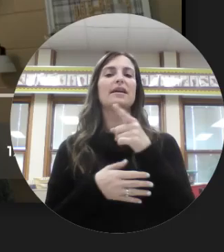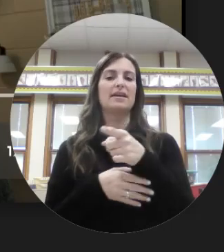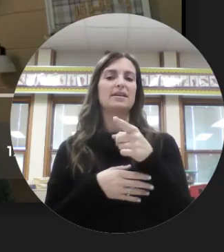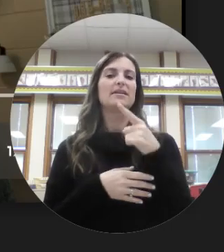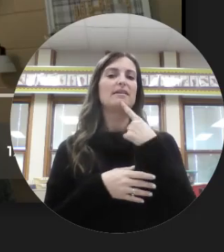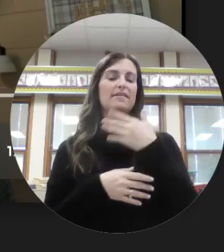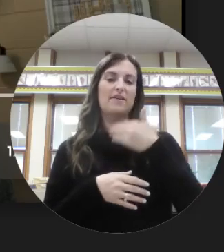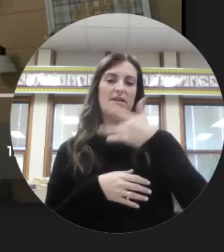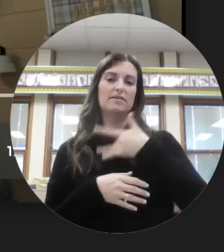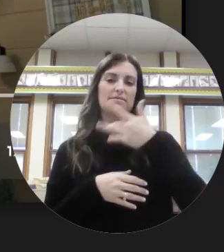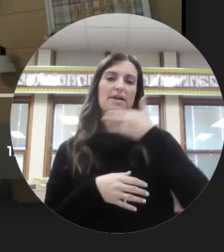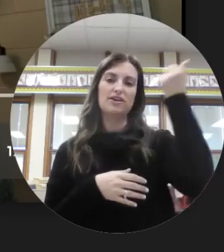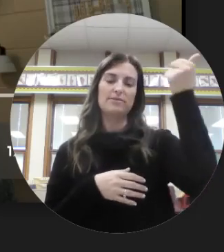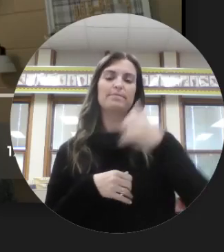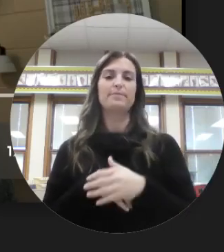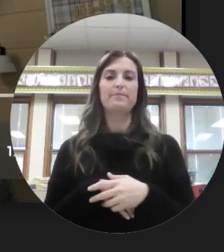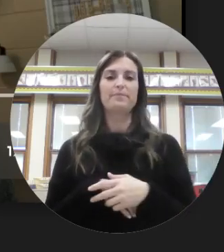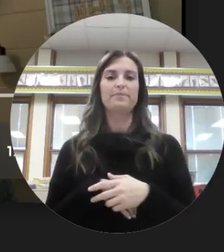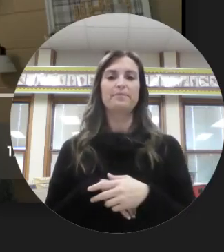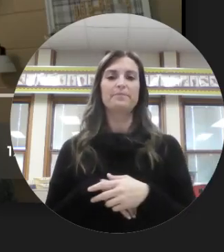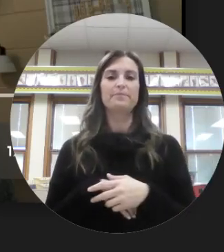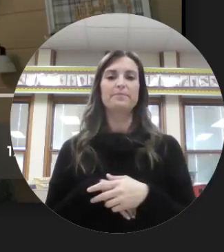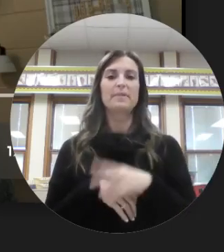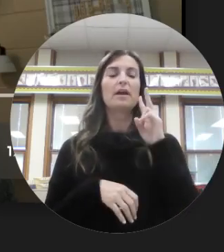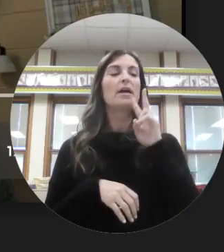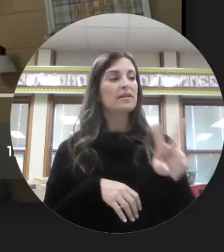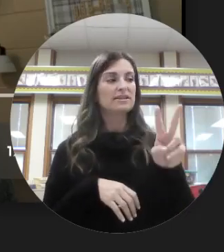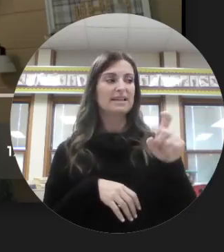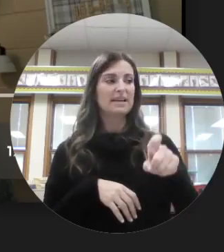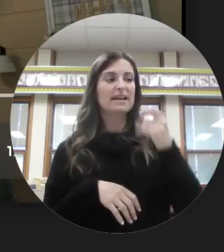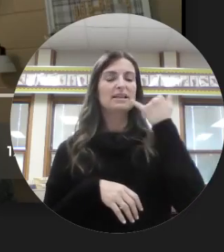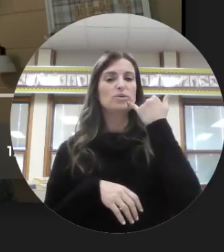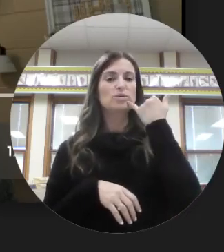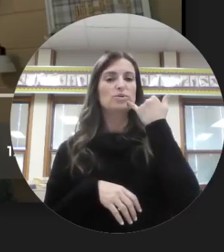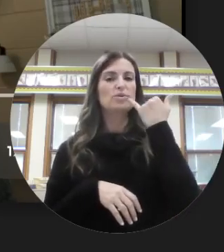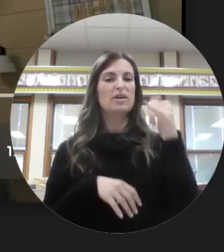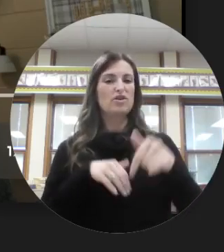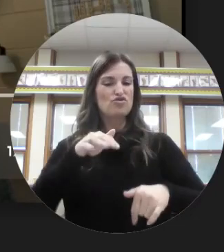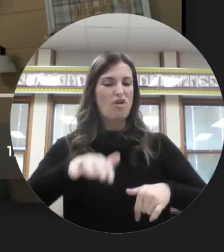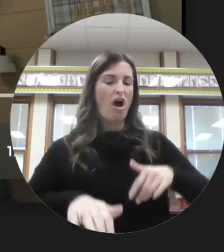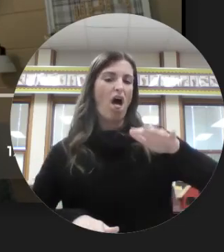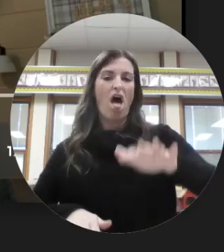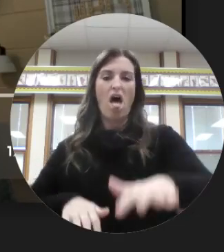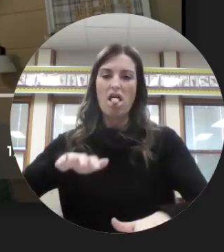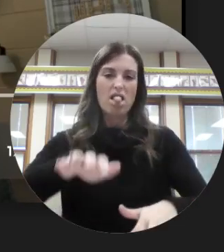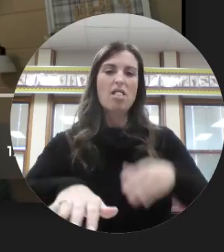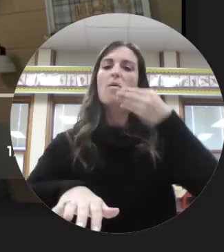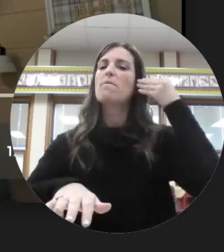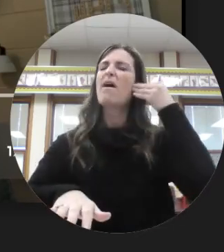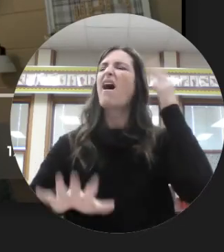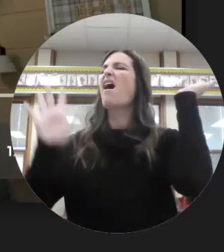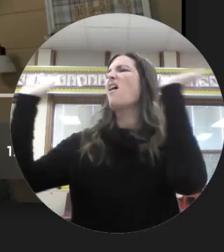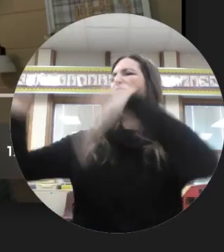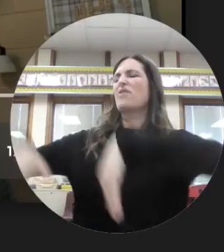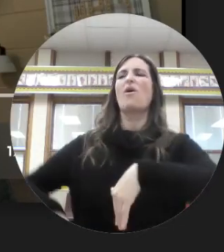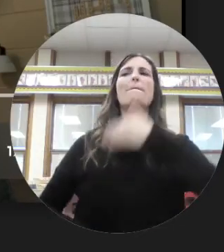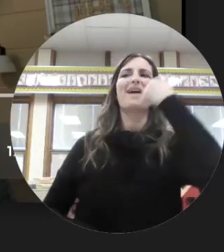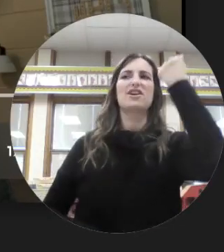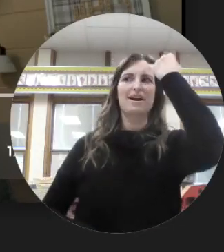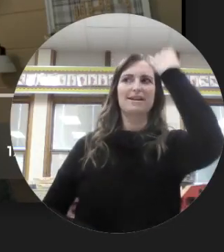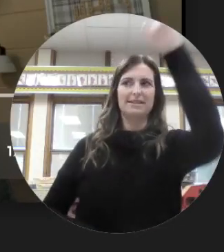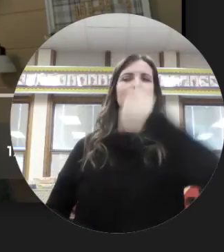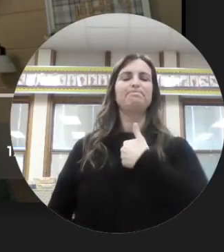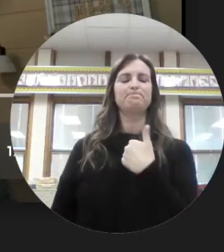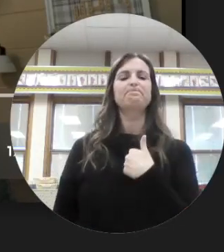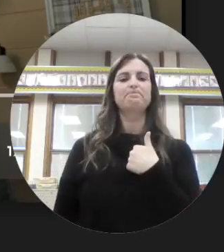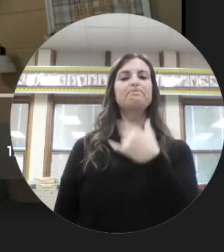when he heard them. "It looks like I will have to crawl home," said Roz. "Nonsense," said Mother Bear. "I have a better idea." Mother